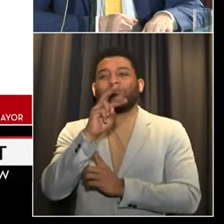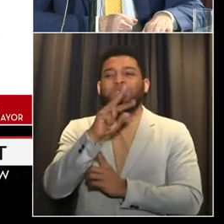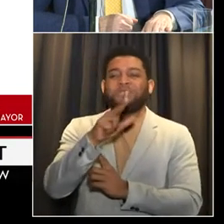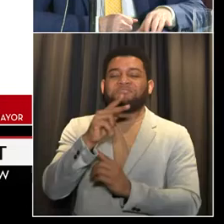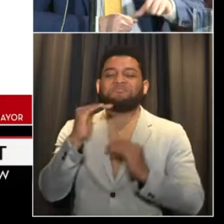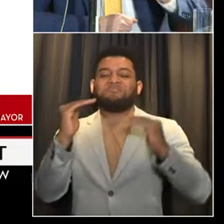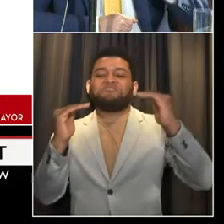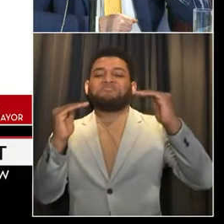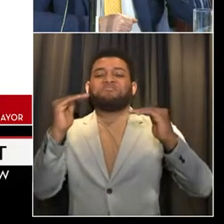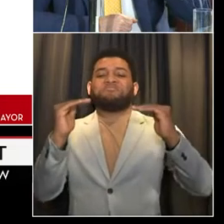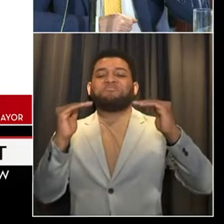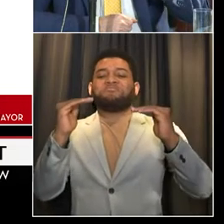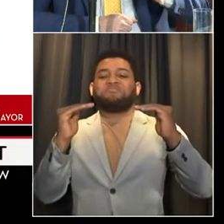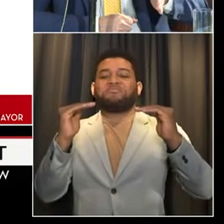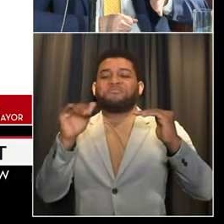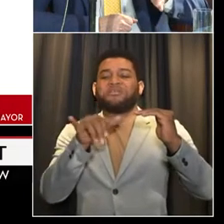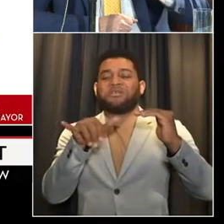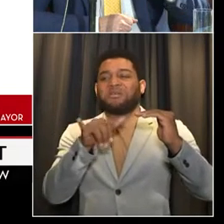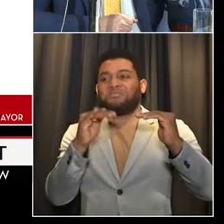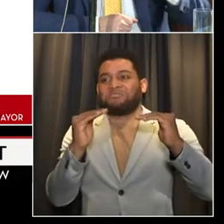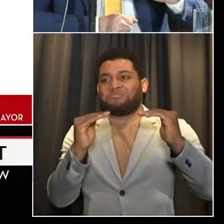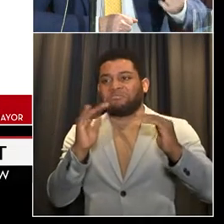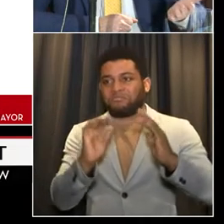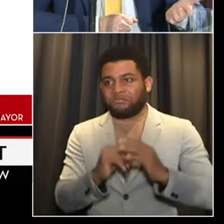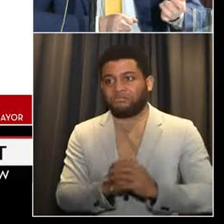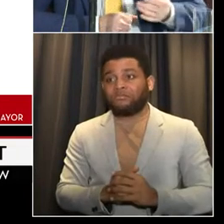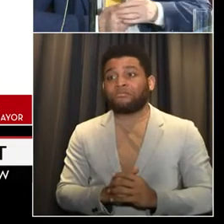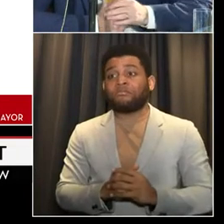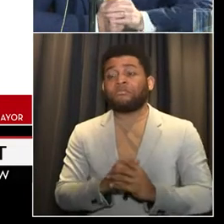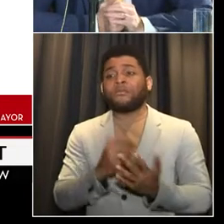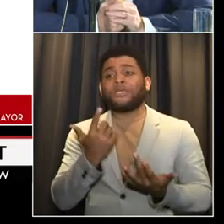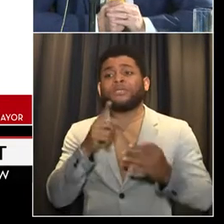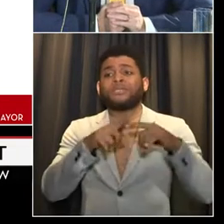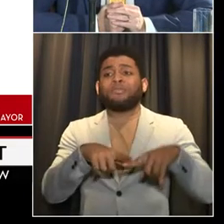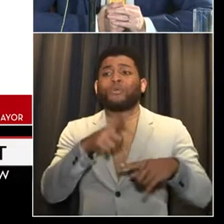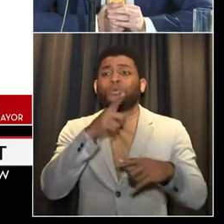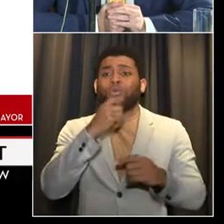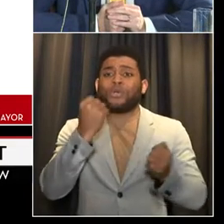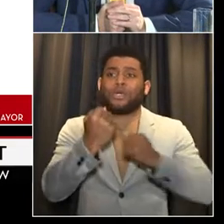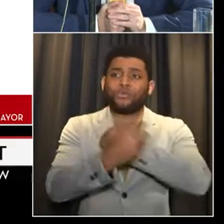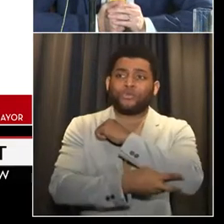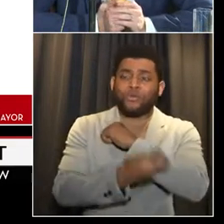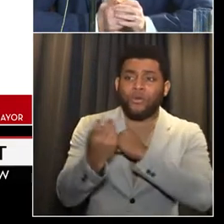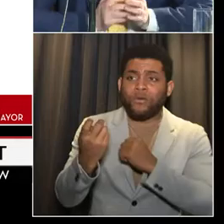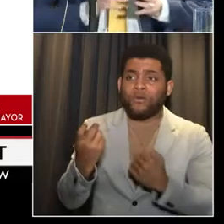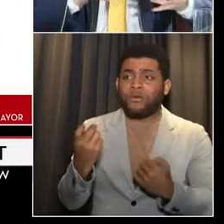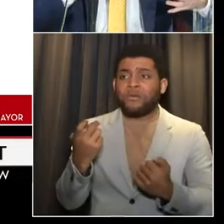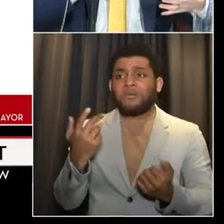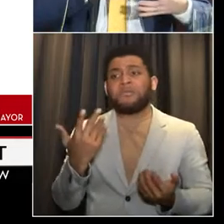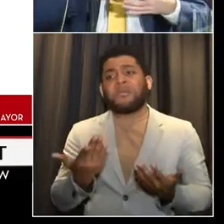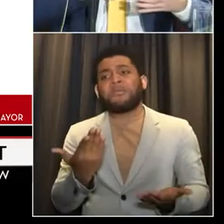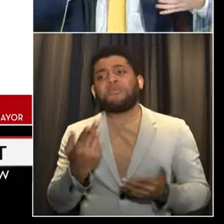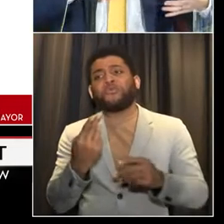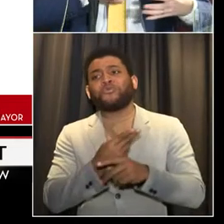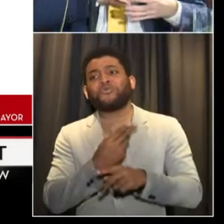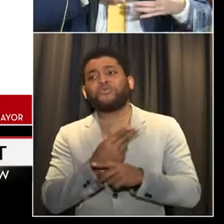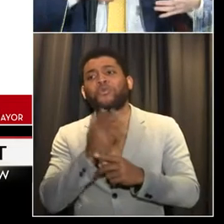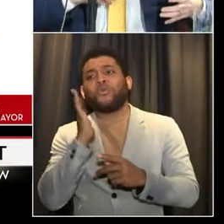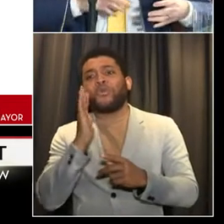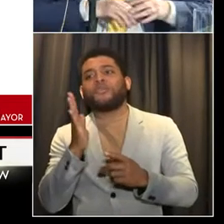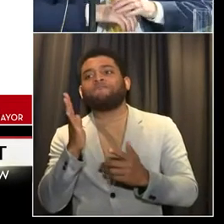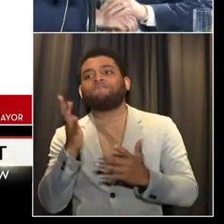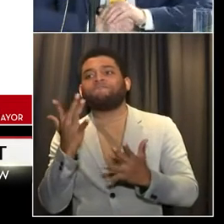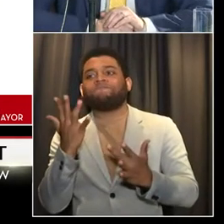don't have probable cause to know who did the carjacking, the charge might be UUV or stolen cars. So they're similar